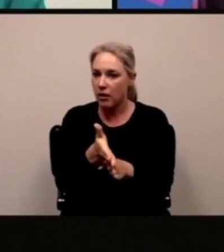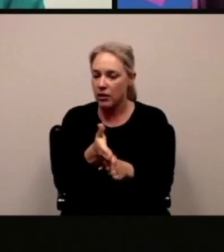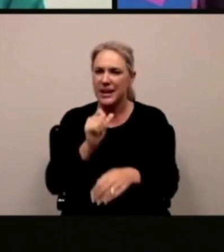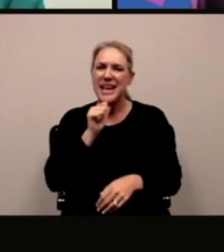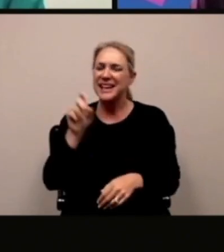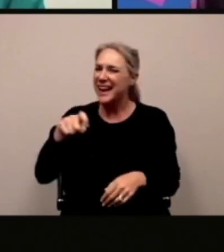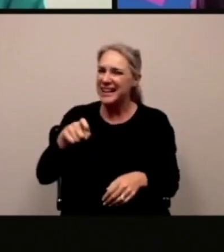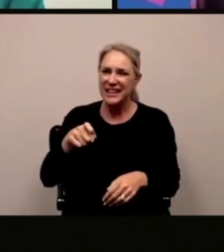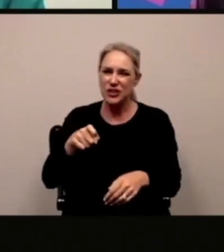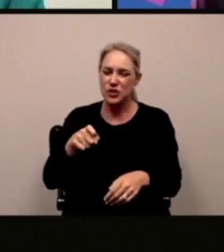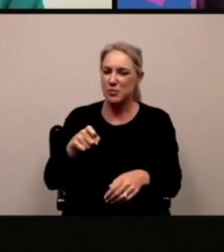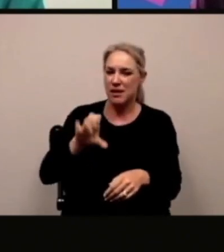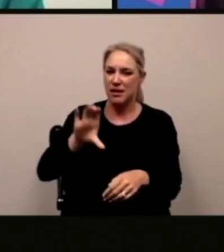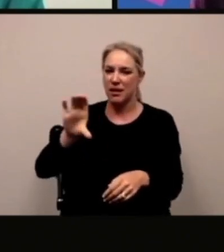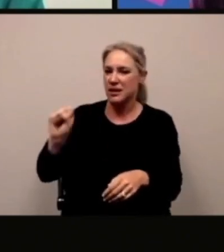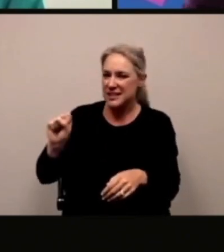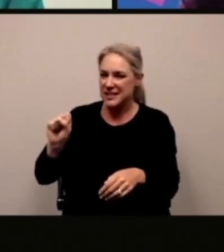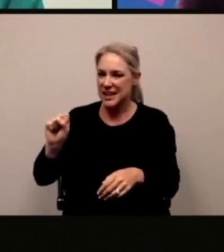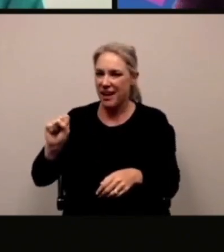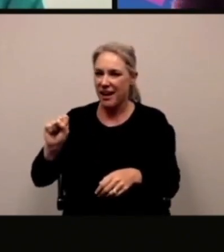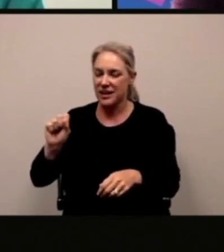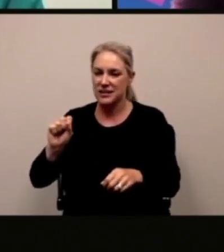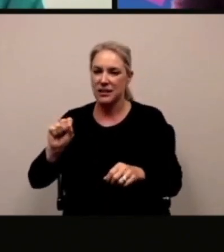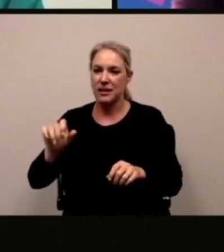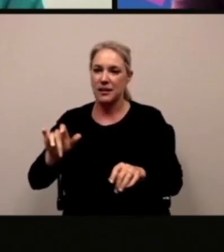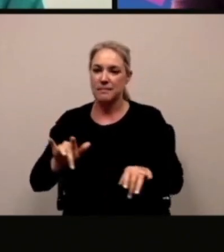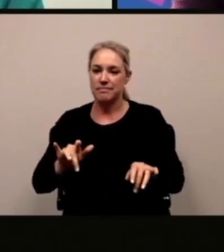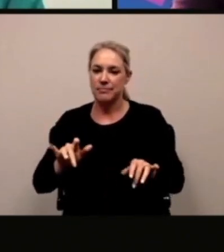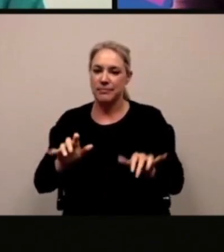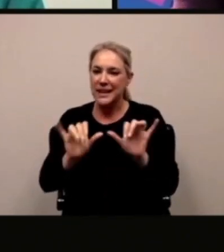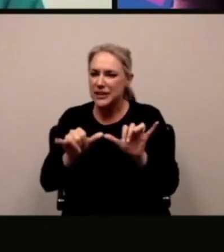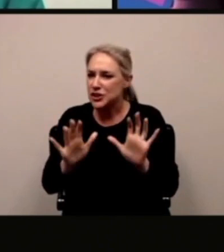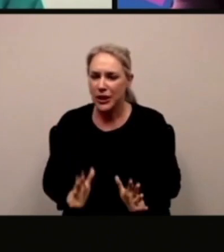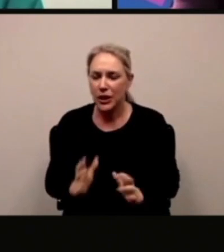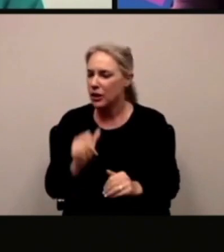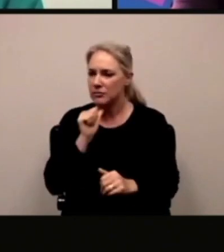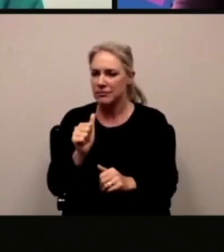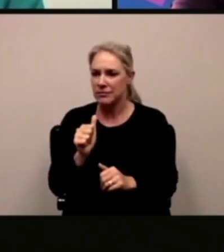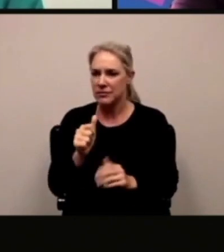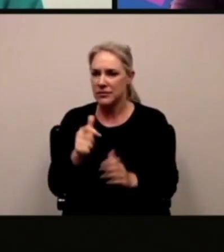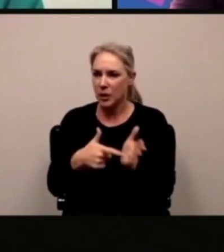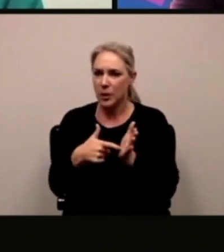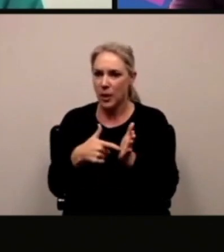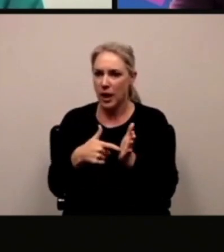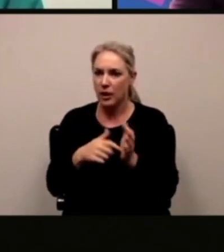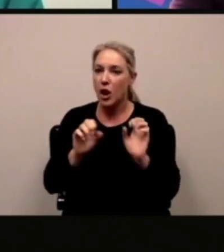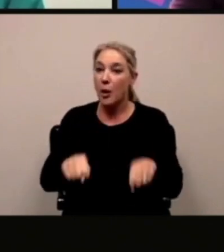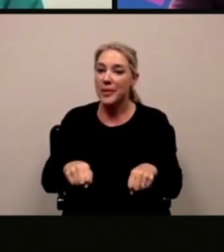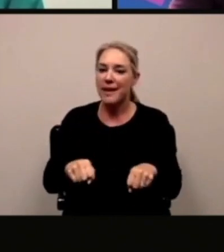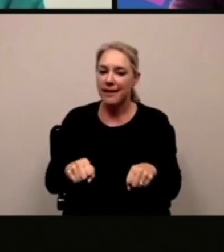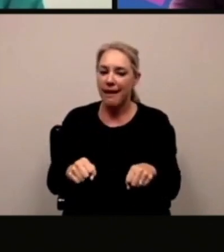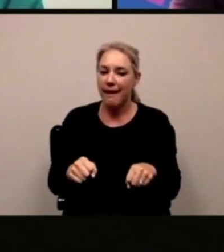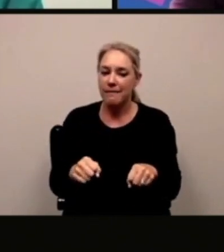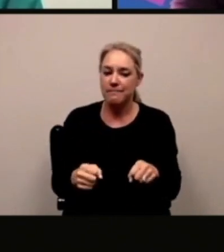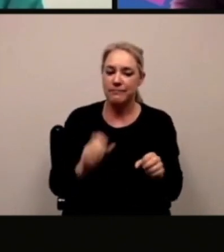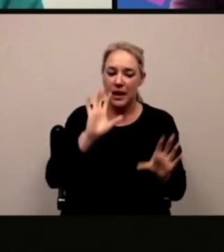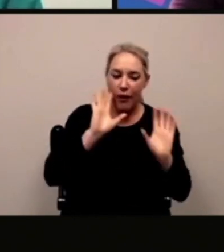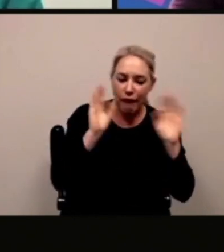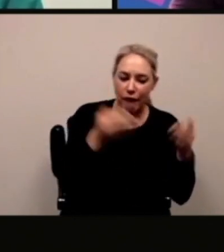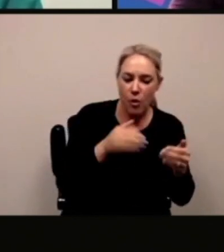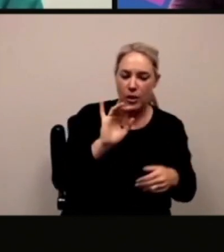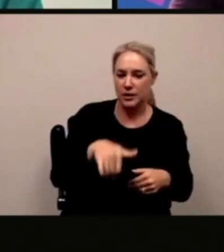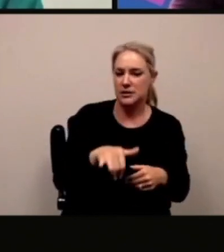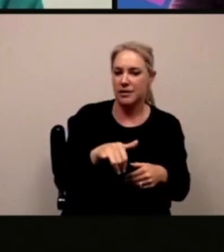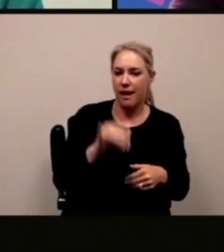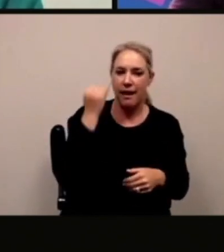just knowing that the problem solving skills you learn through computer science education is something that can be carried throughout any kind of